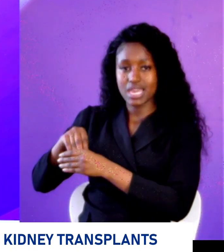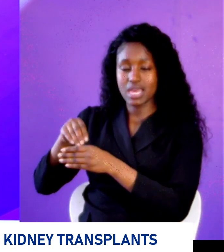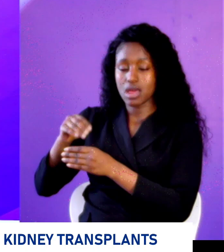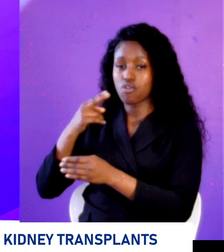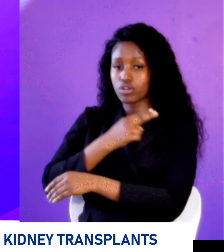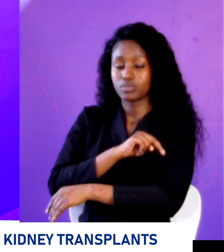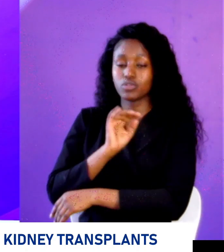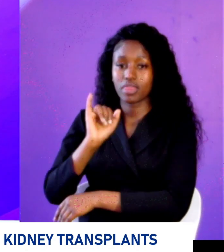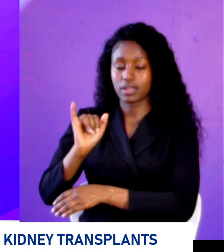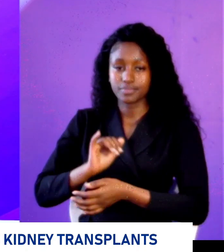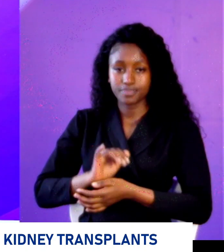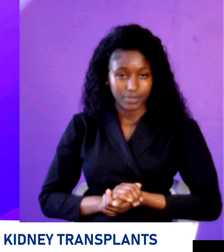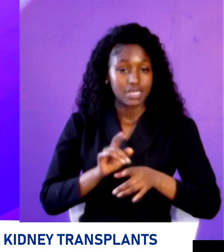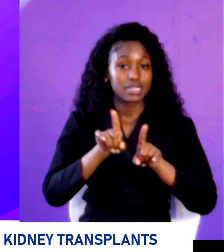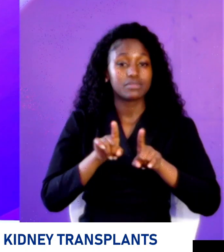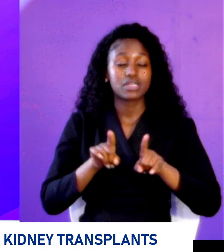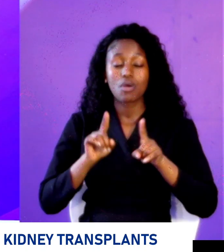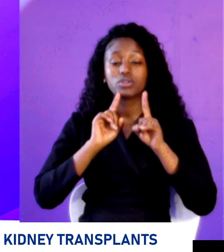The task force's